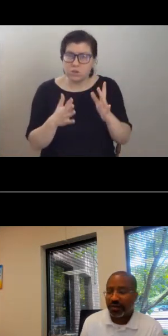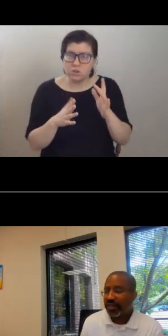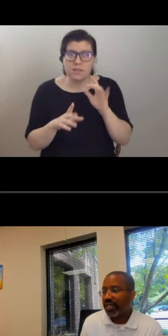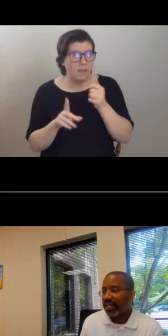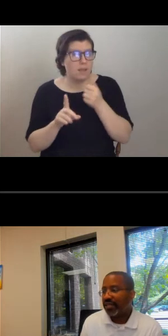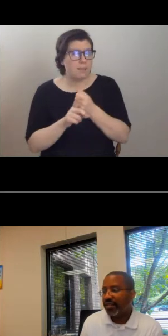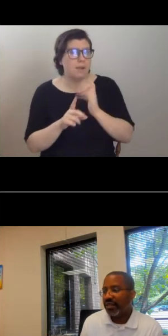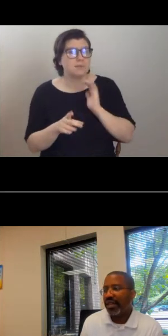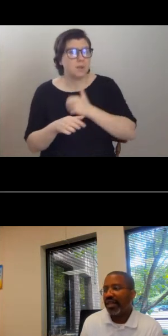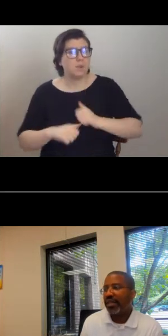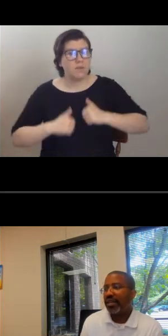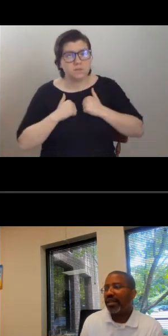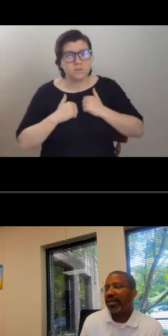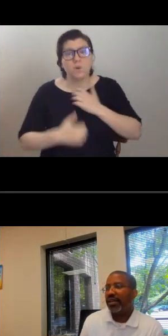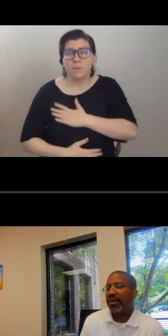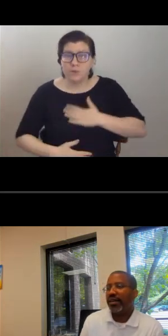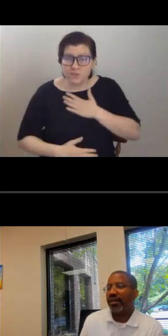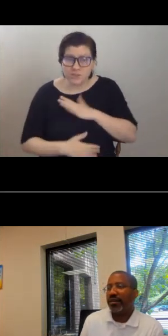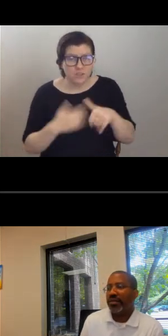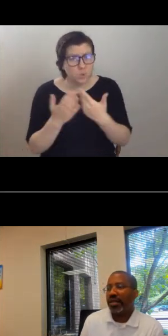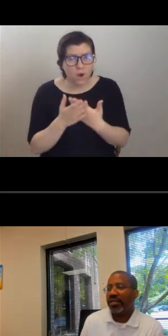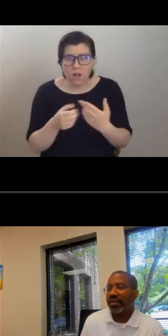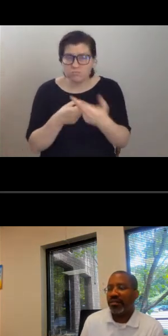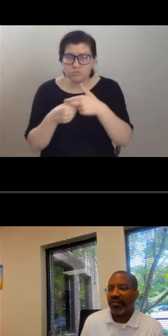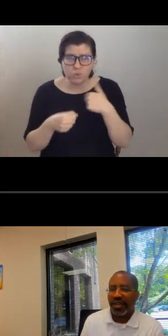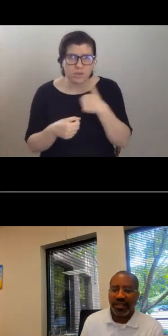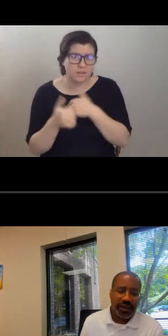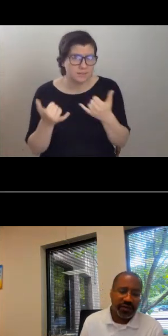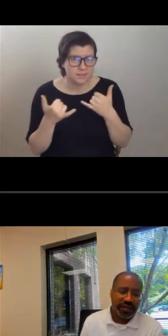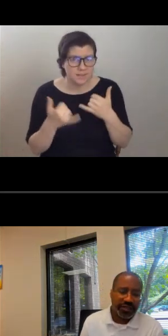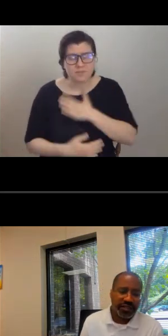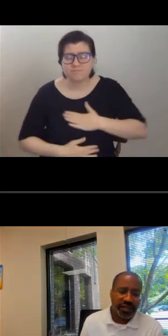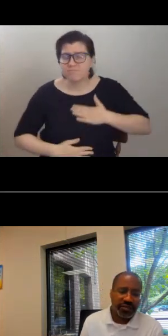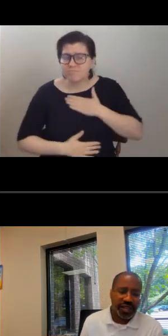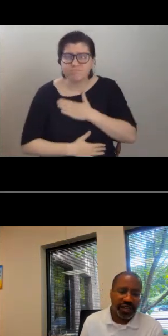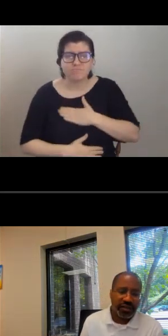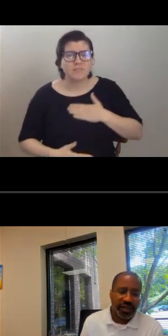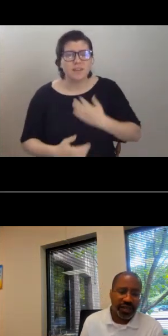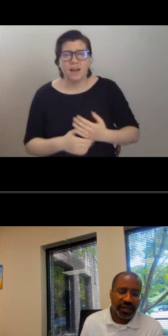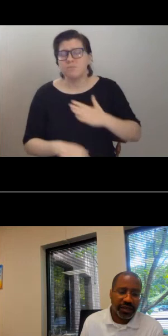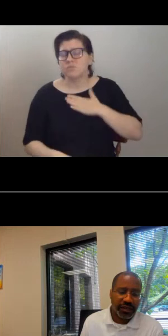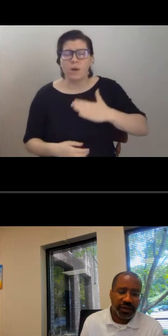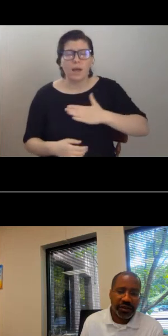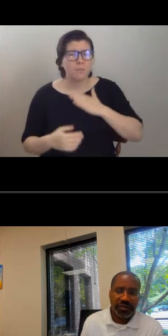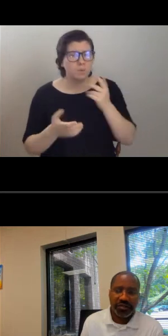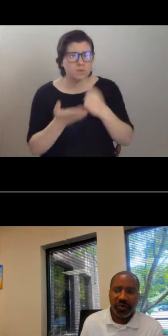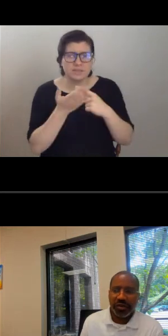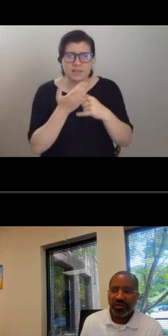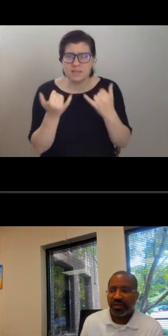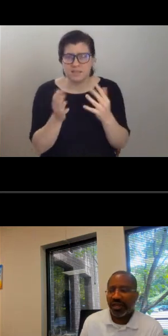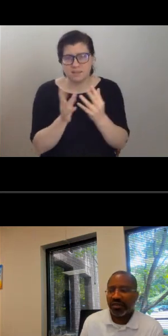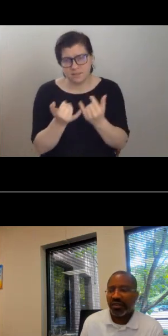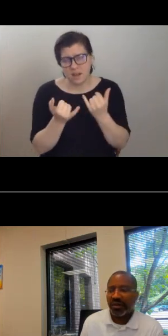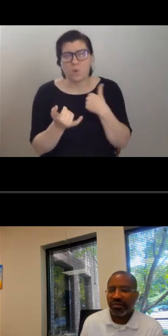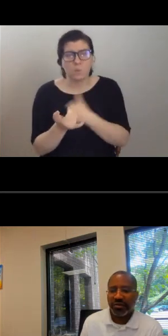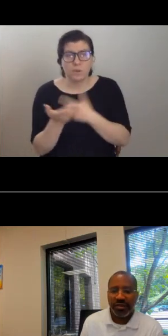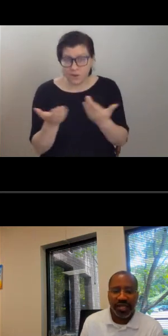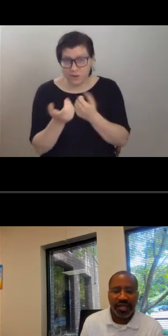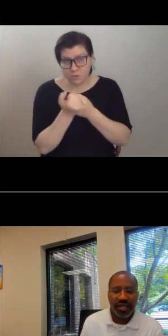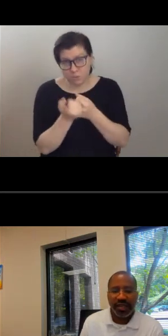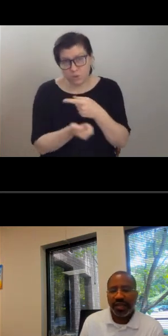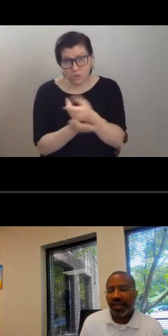appreciate you all dialing in today. I love the fact that we're having this discussion now, and we're here to support you. So let us know